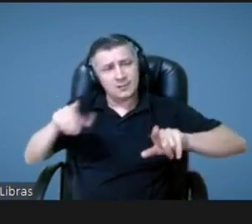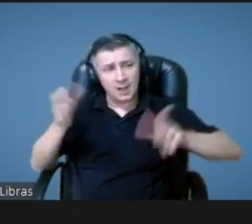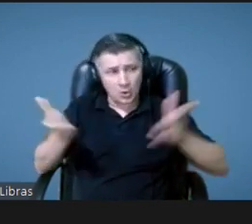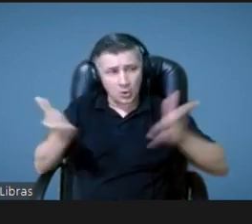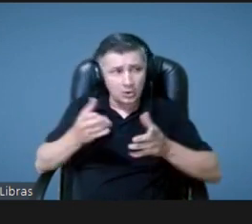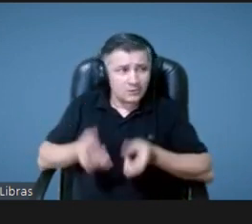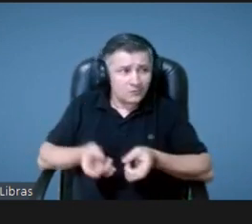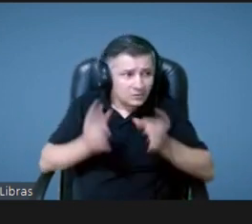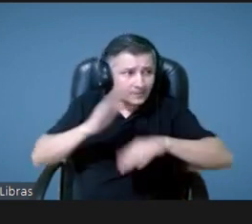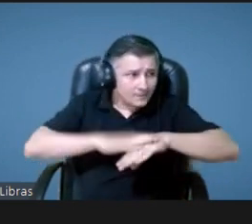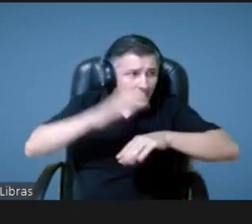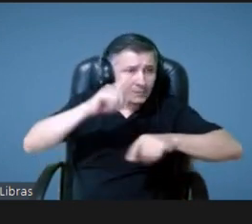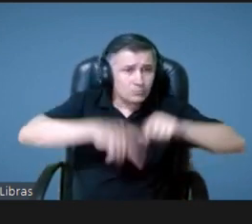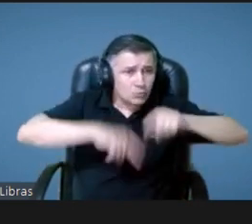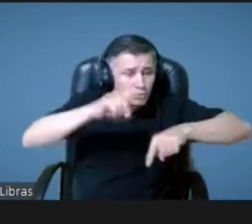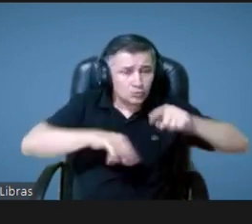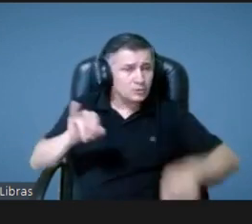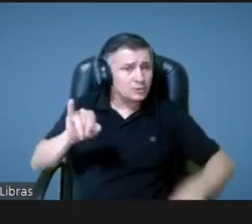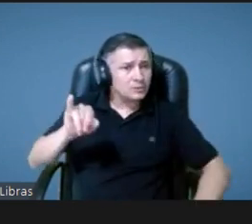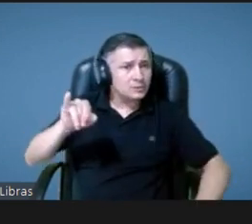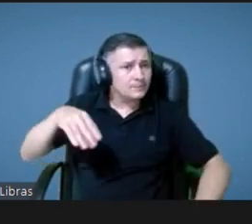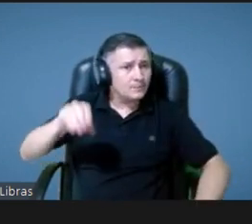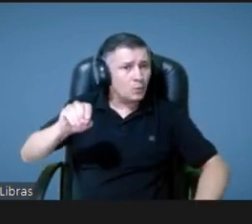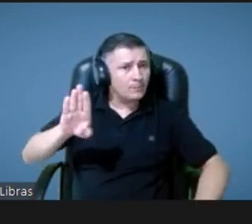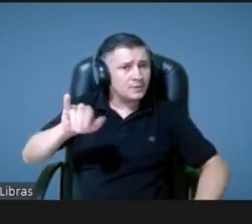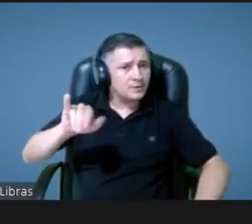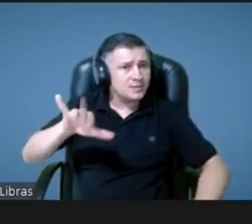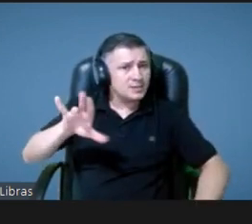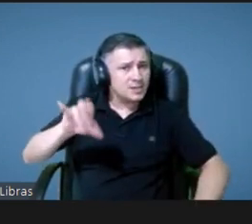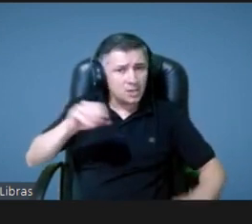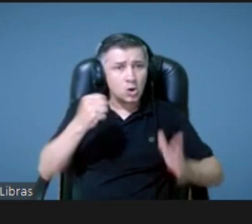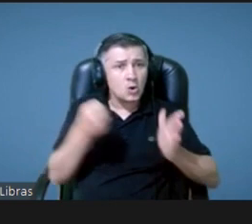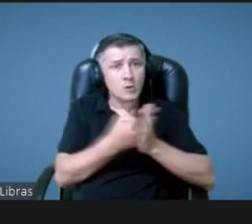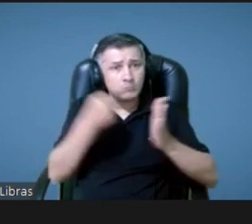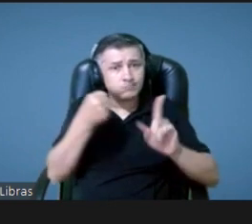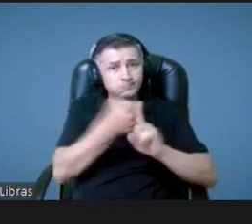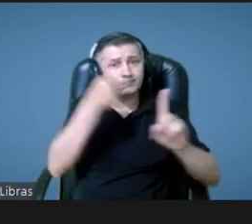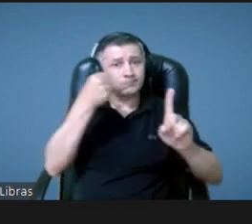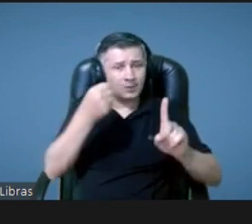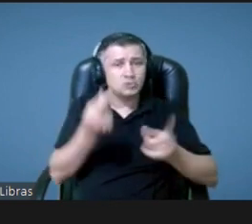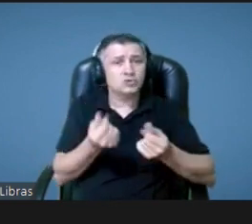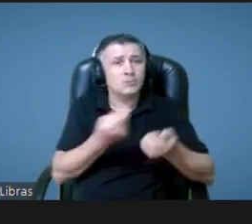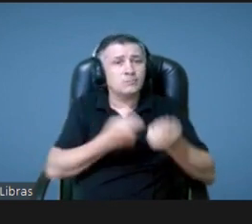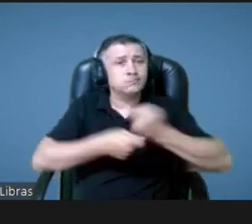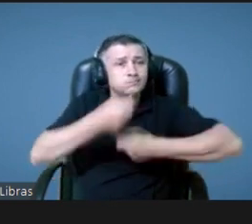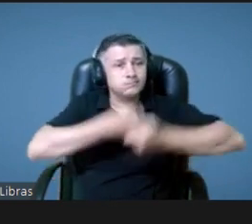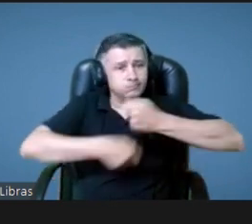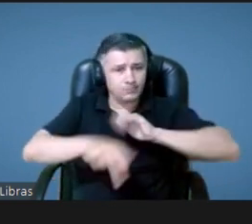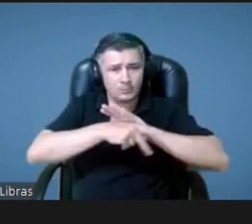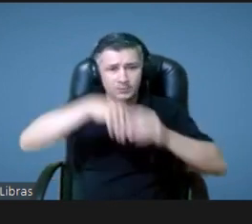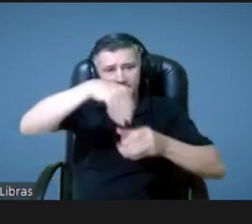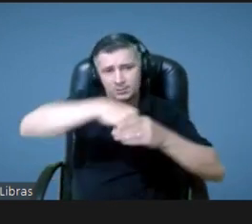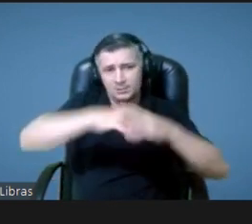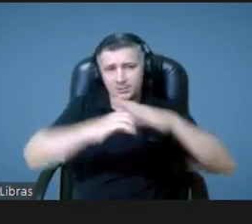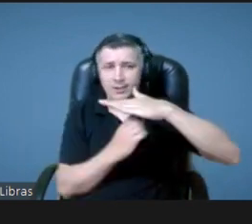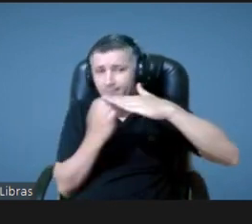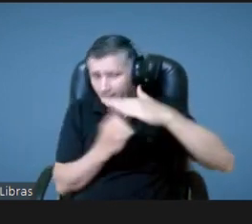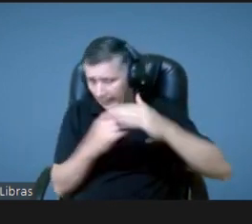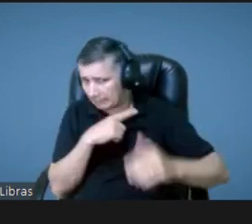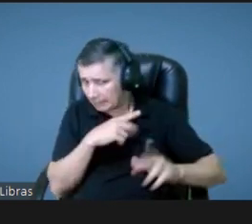and plots, is there a big difference? Is this going to have an impact